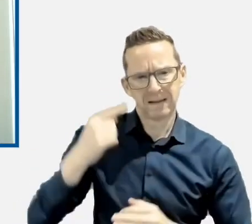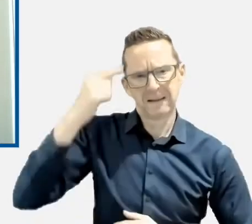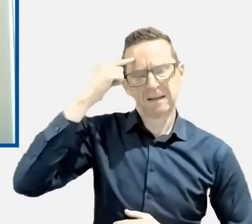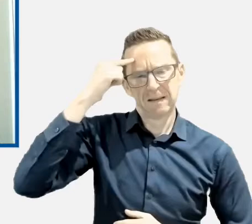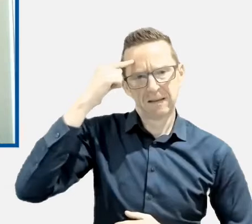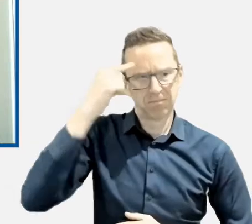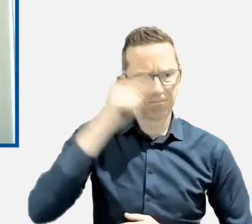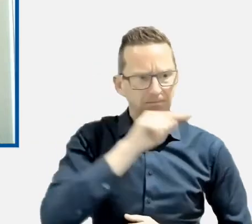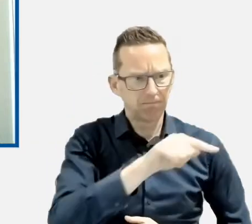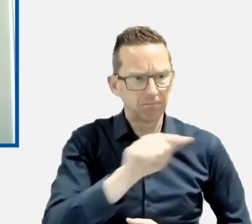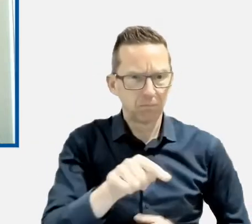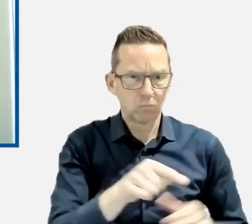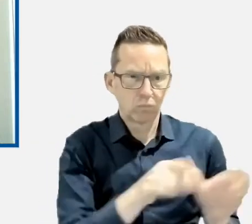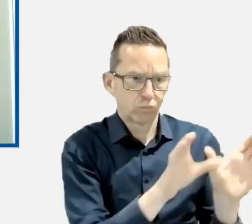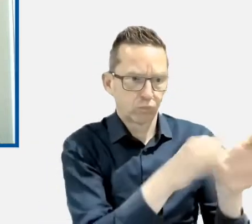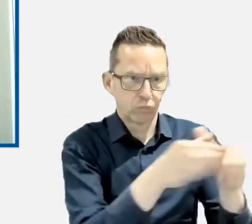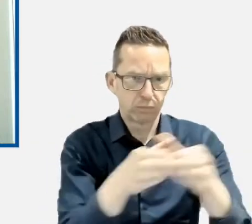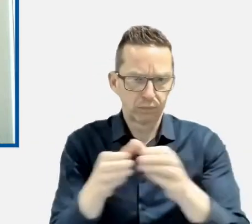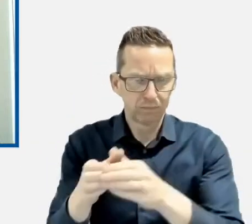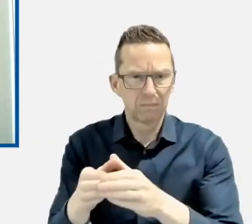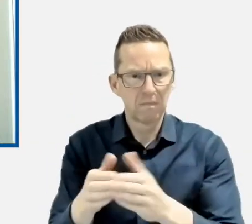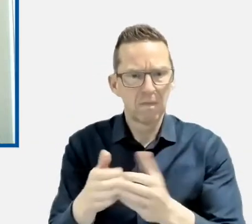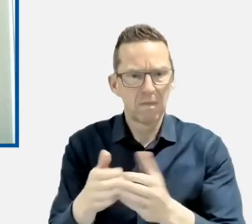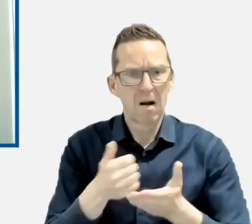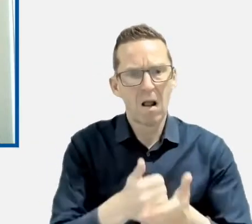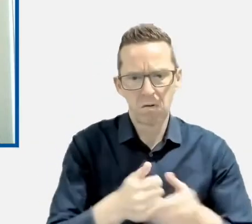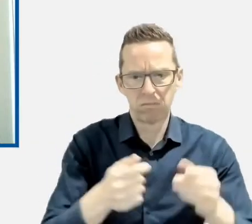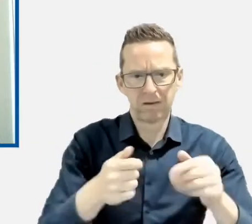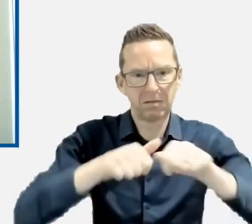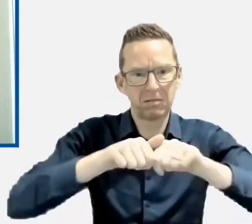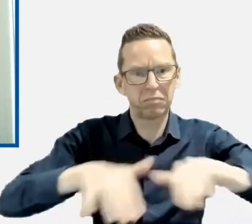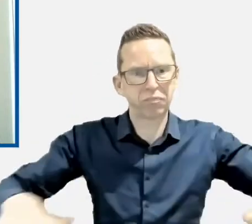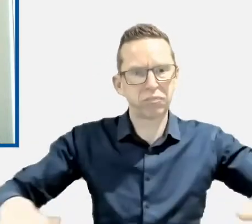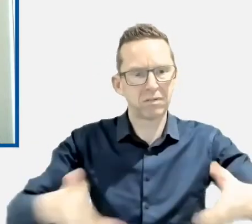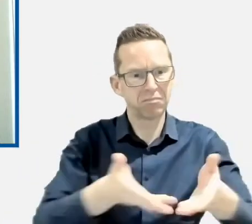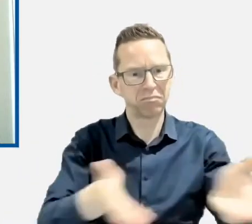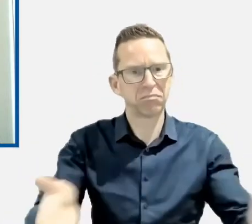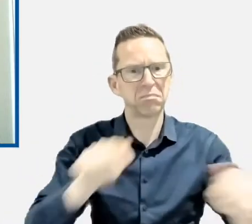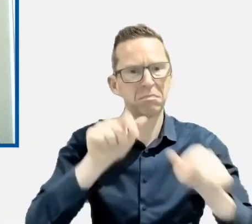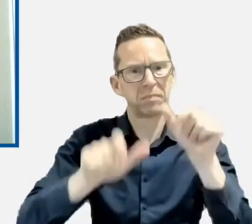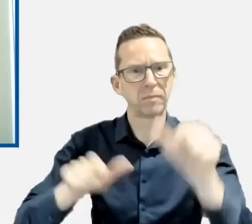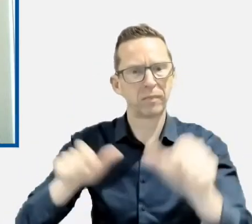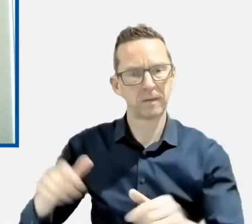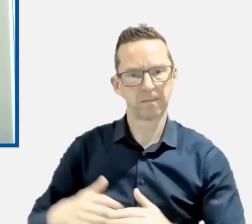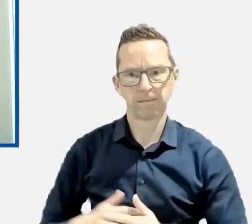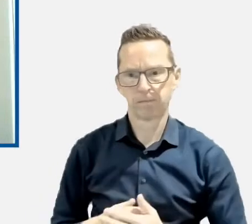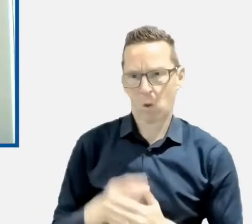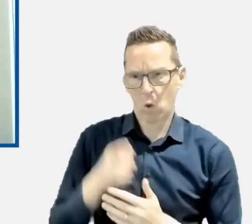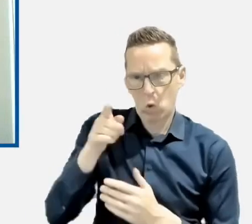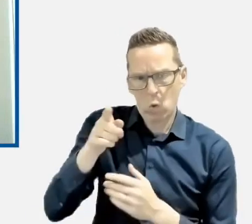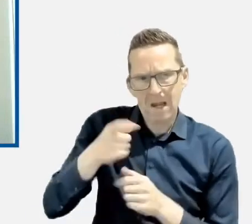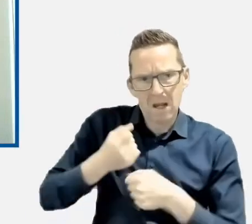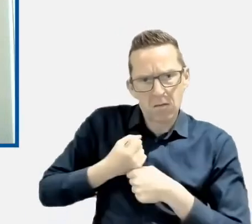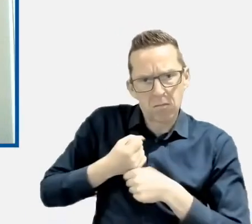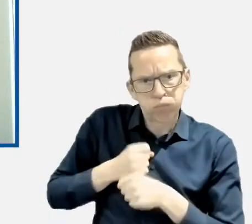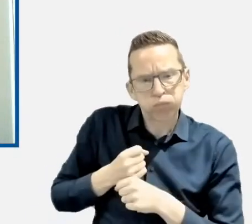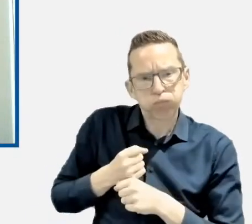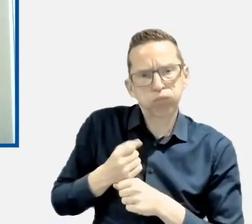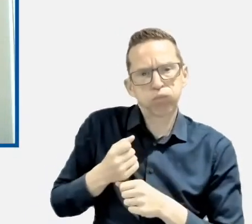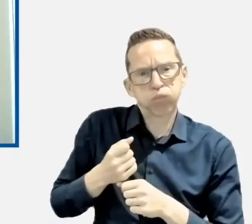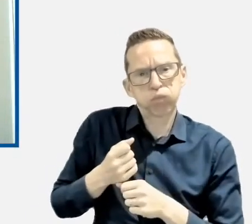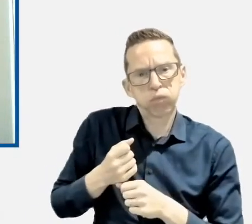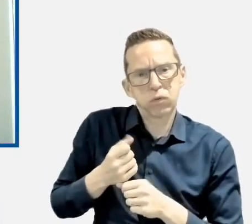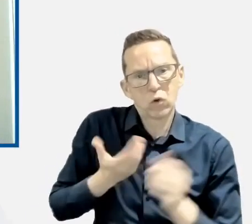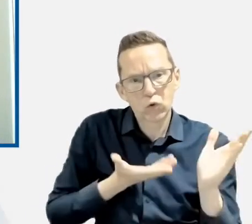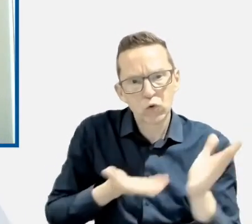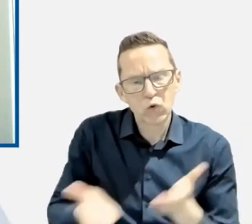portfolio of your services and your products? So with these two, while you're thinking about it, I'll revert to